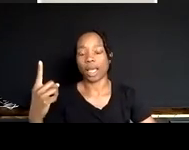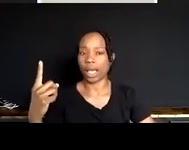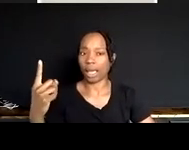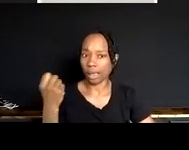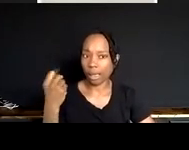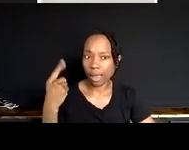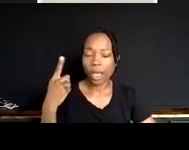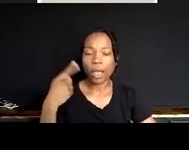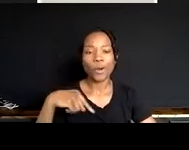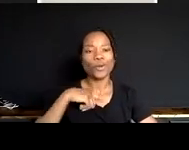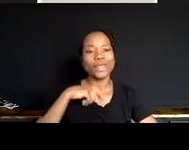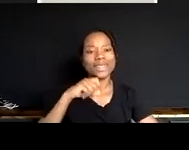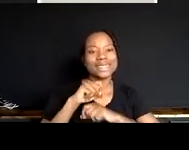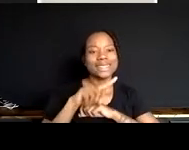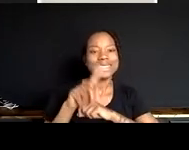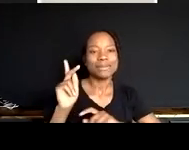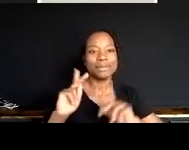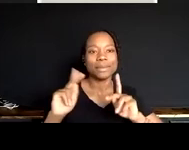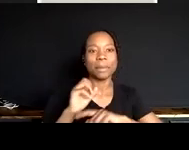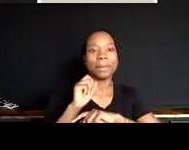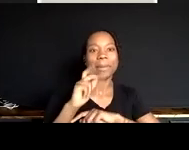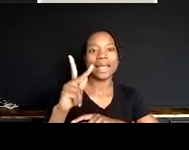back to prison